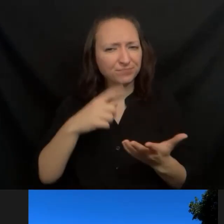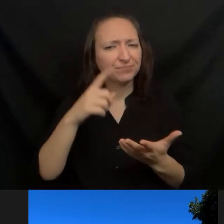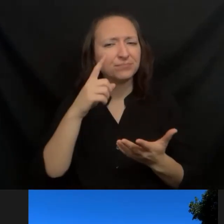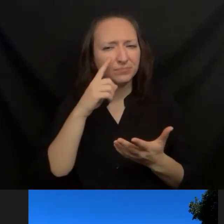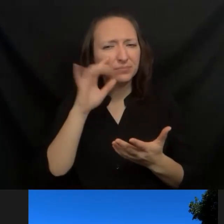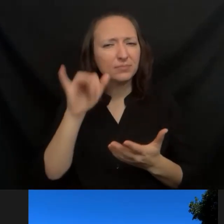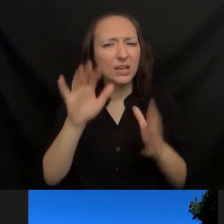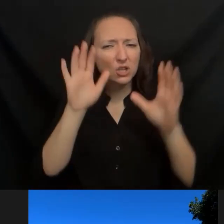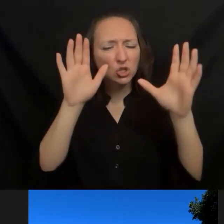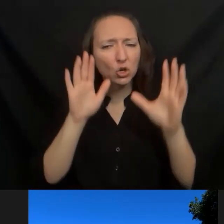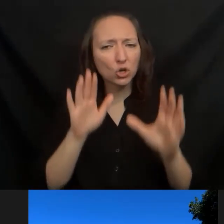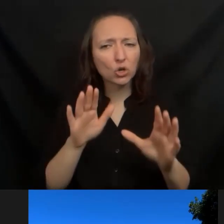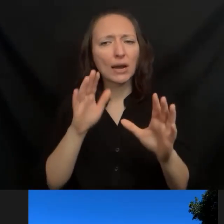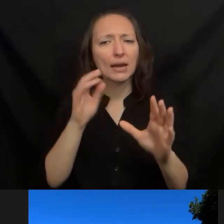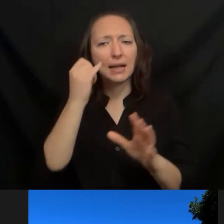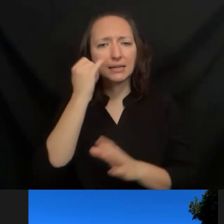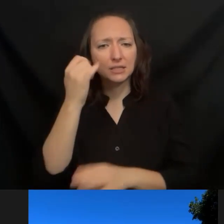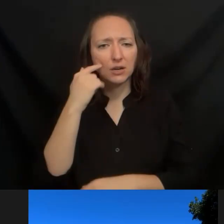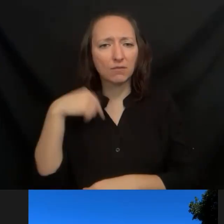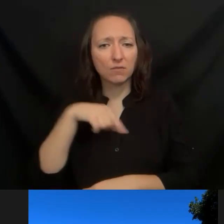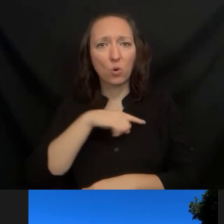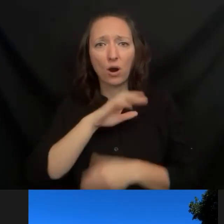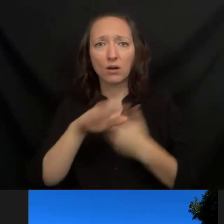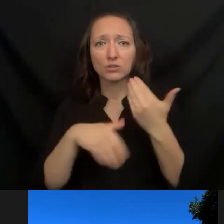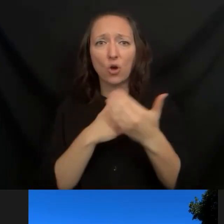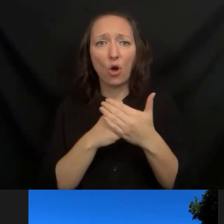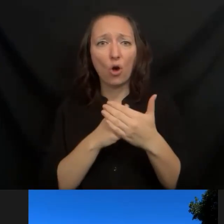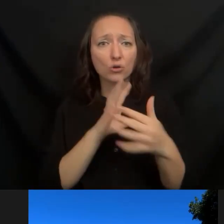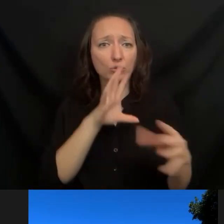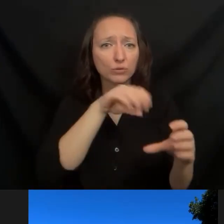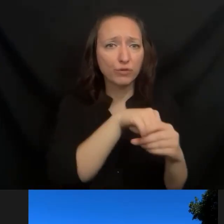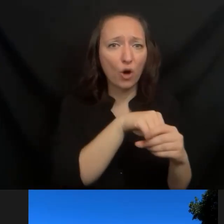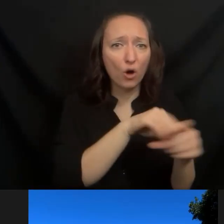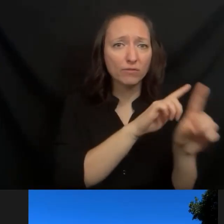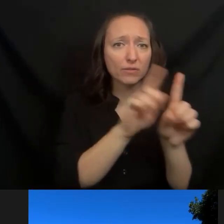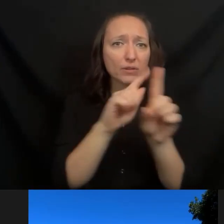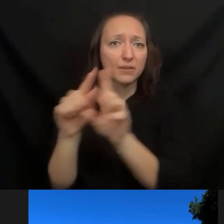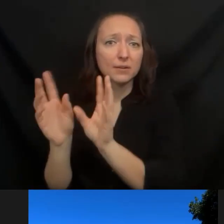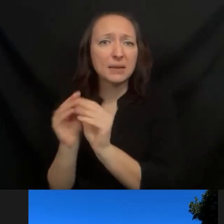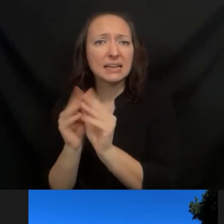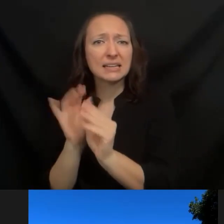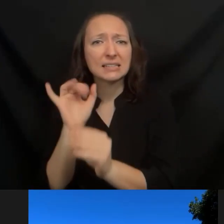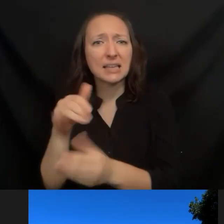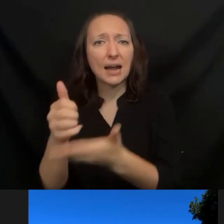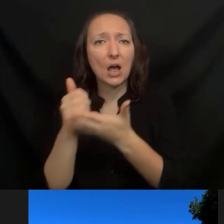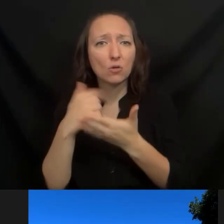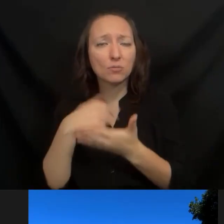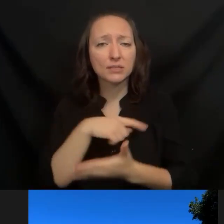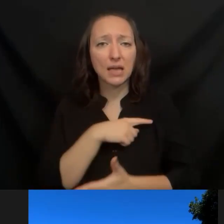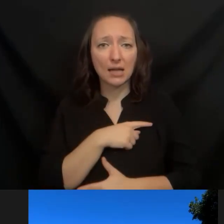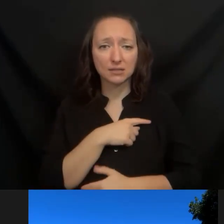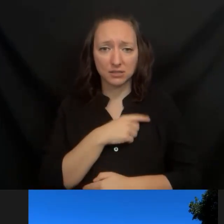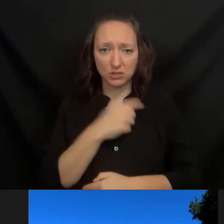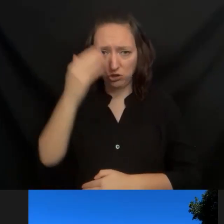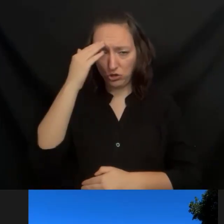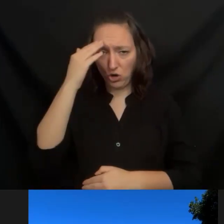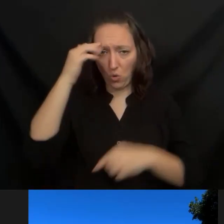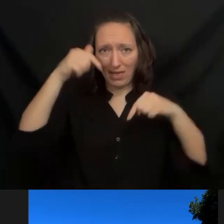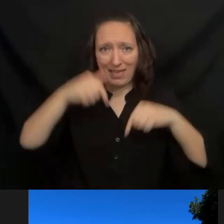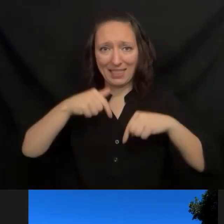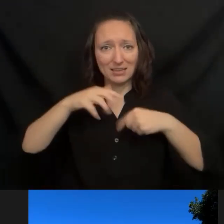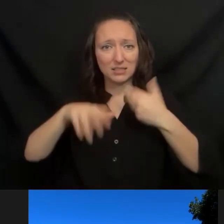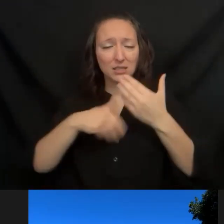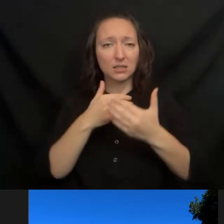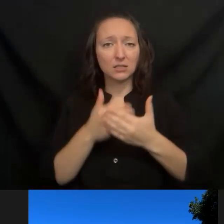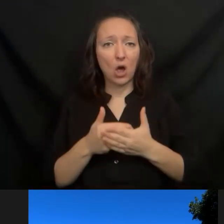to do what we can to attend some of those meetings, because you do really get a sense of, we know that all of this is going to a very good place,